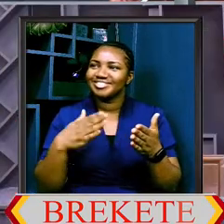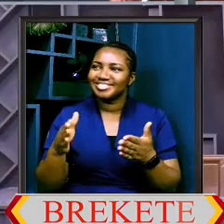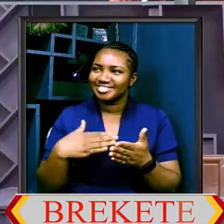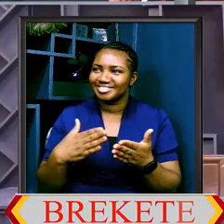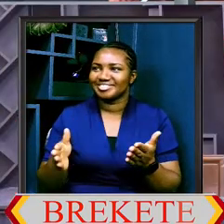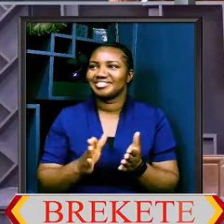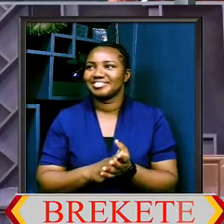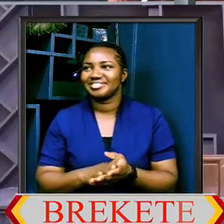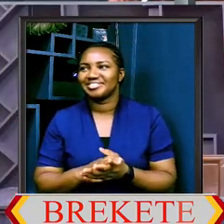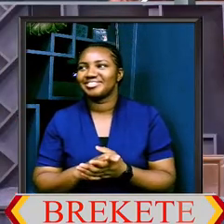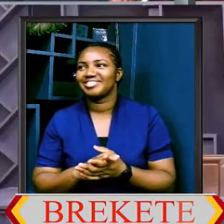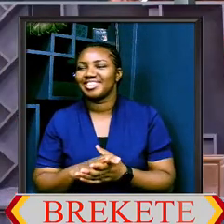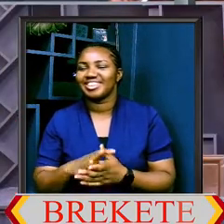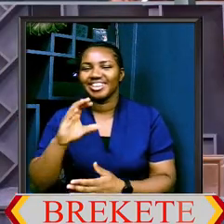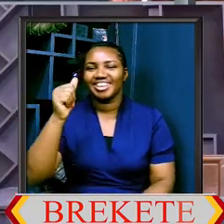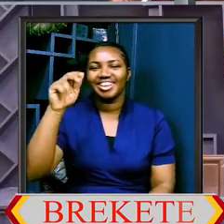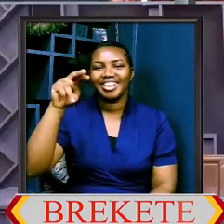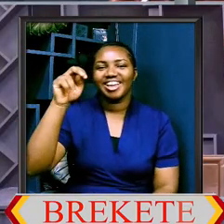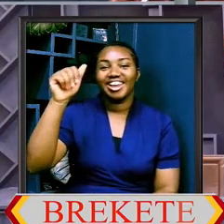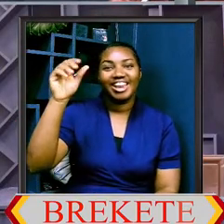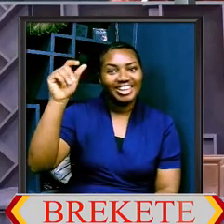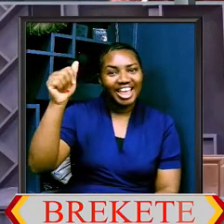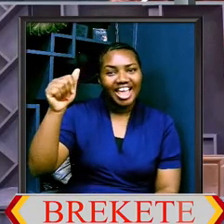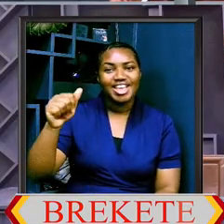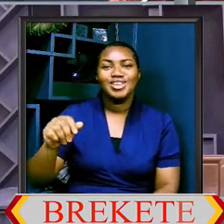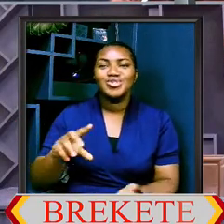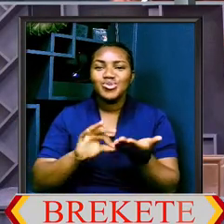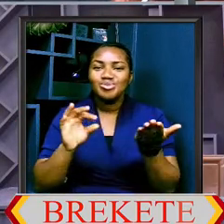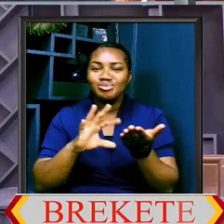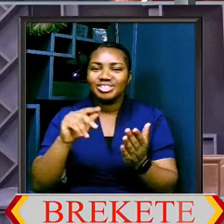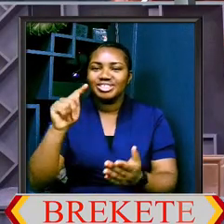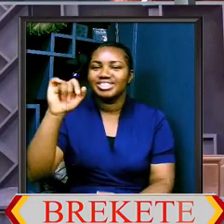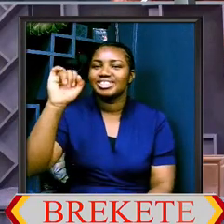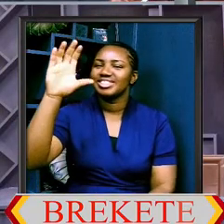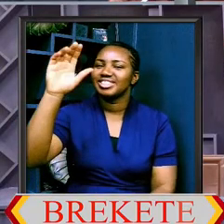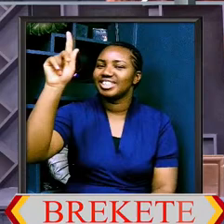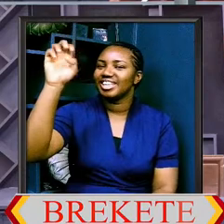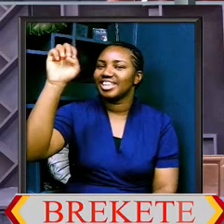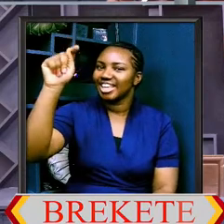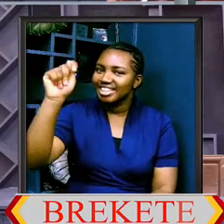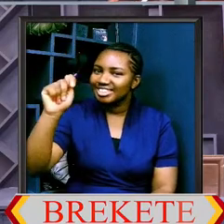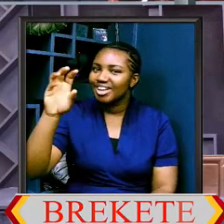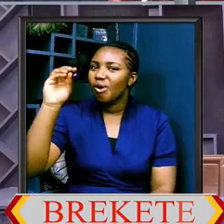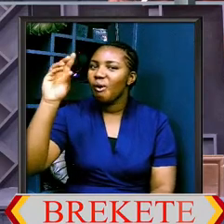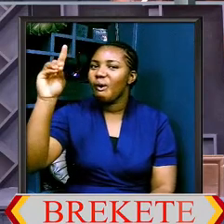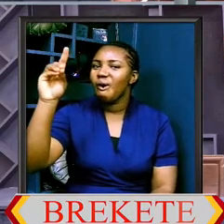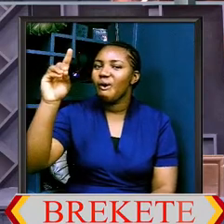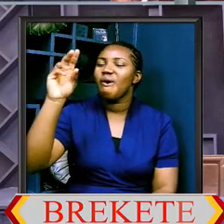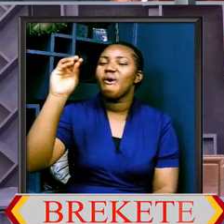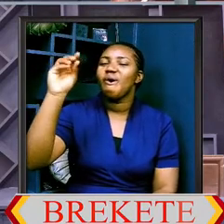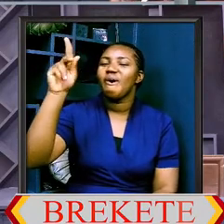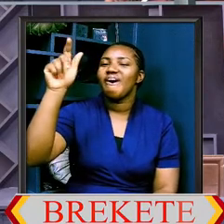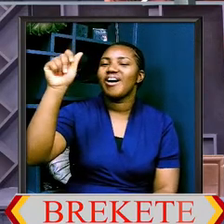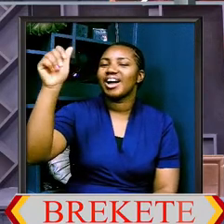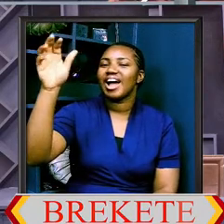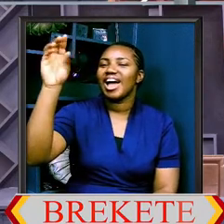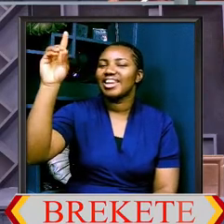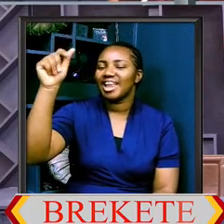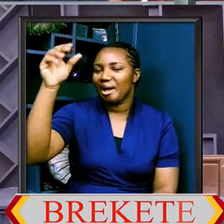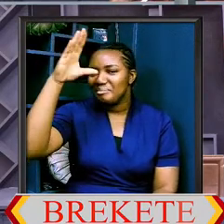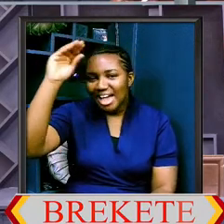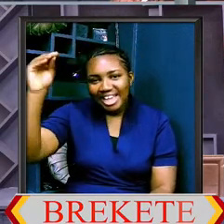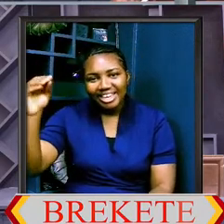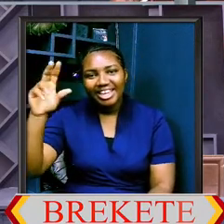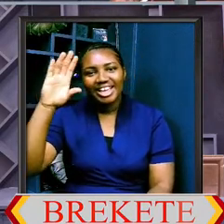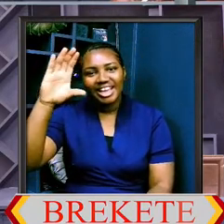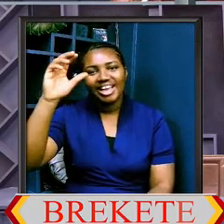sir. Canada? Yes, sir. Canada? Yes, sir. Canada? Yes, sir. Canada? Yes, sir. Okada man? Yes, sir. Canada? Yes, sir. Okada man?